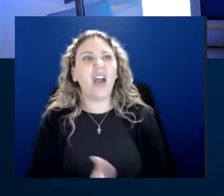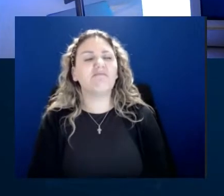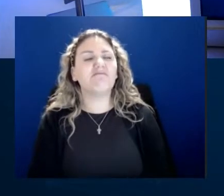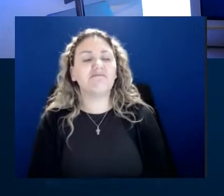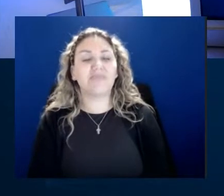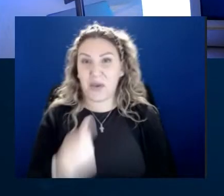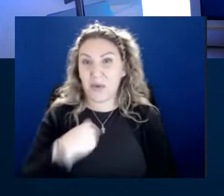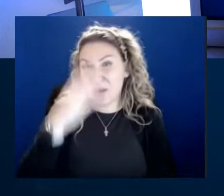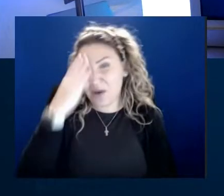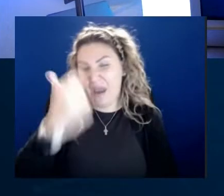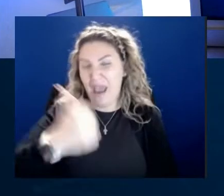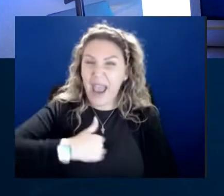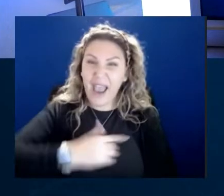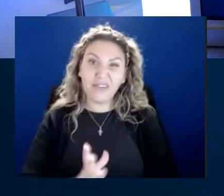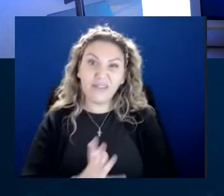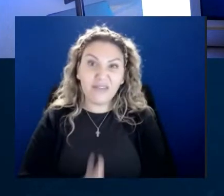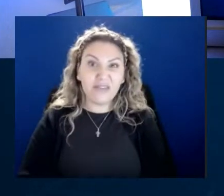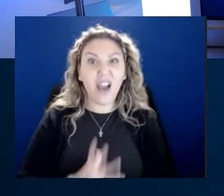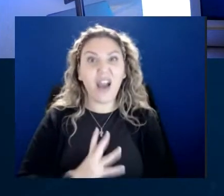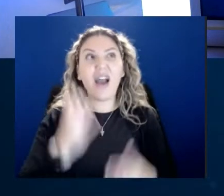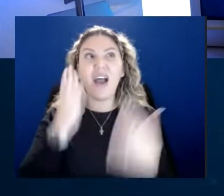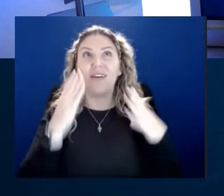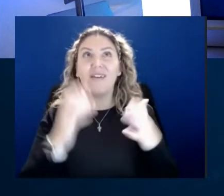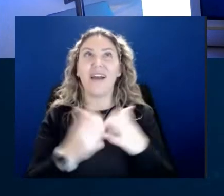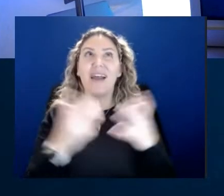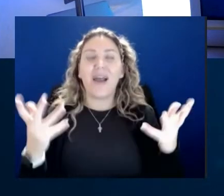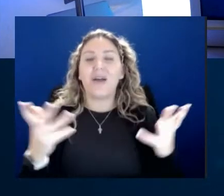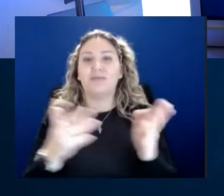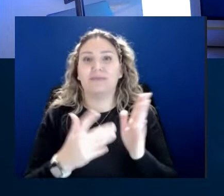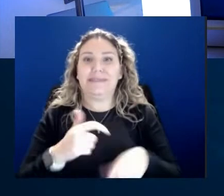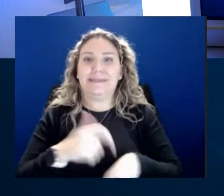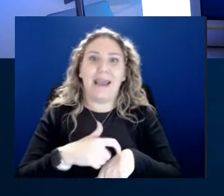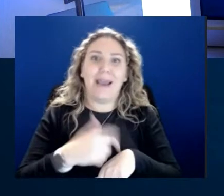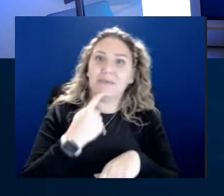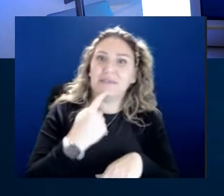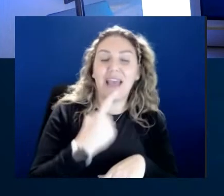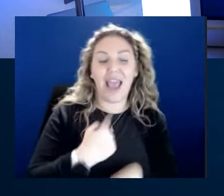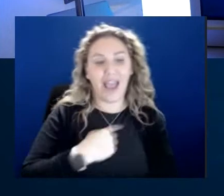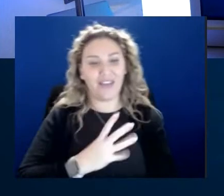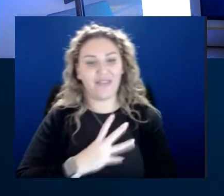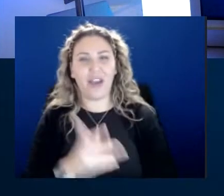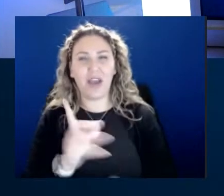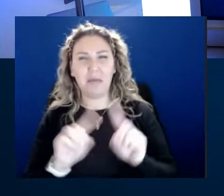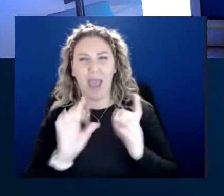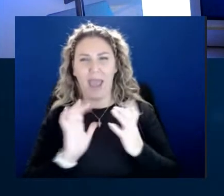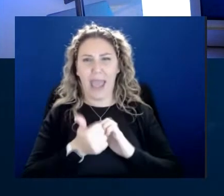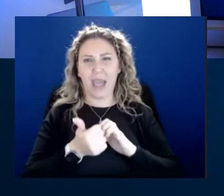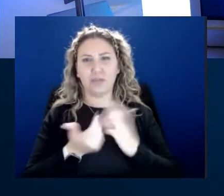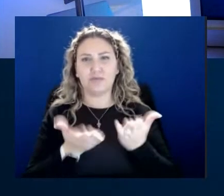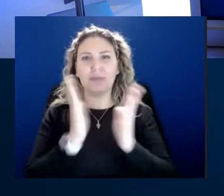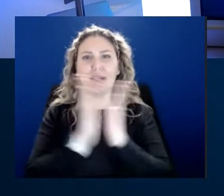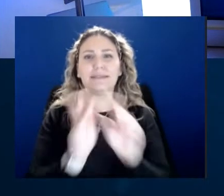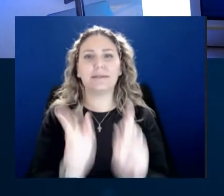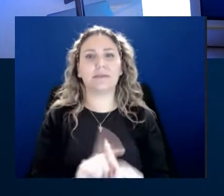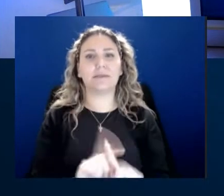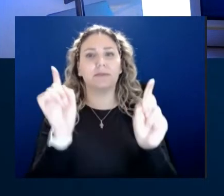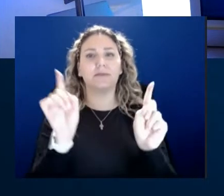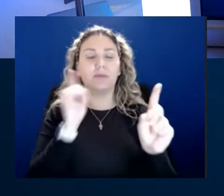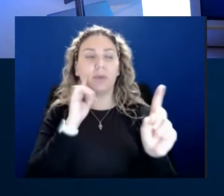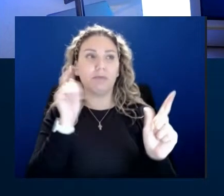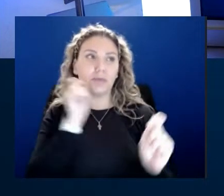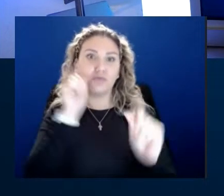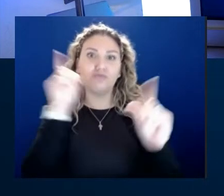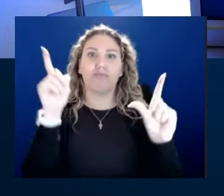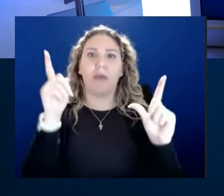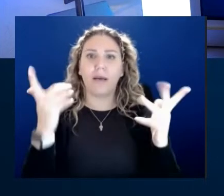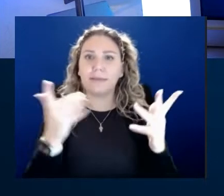don't know how many times I said that as a kid. I'm fine. Stop asking me. But what's a better question that might surprise a kid? And I want to hear from both of you. What